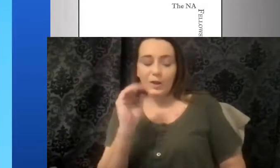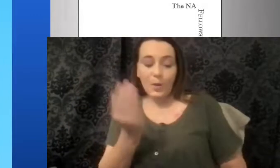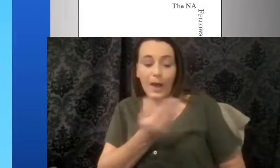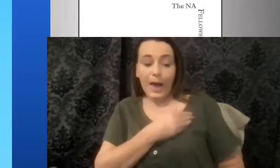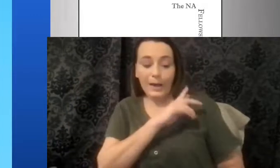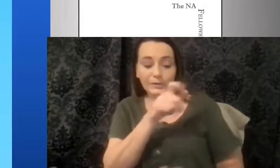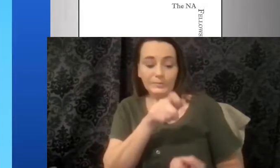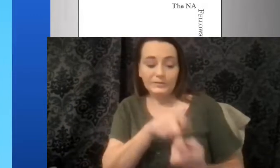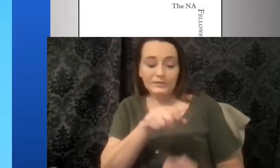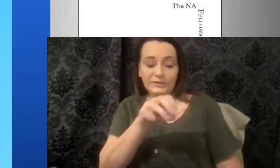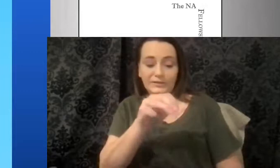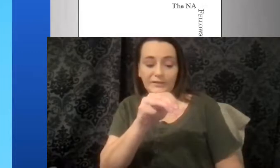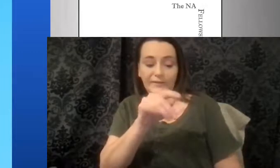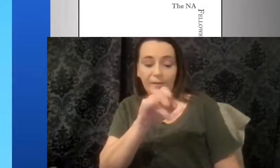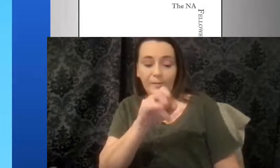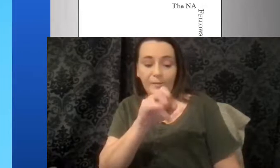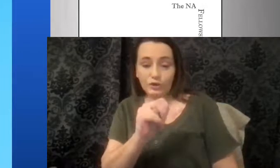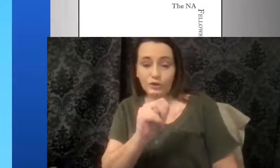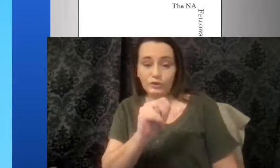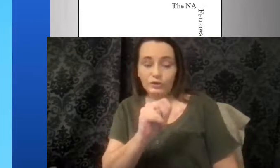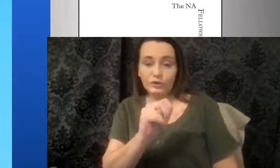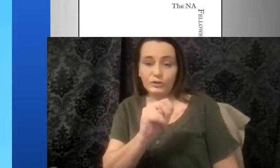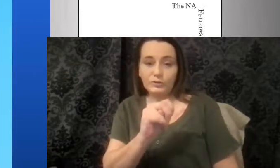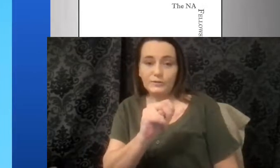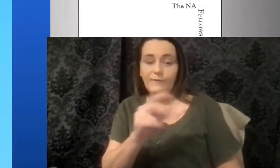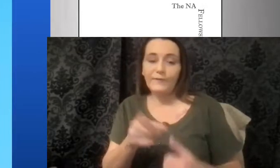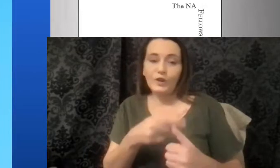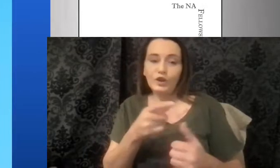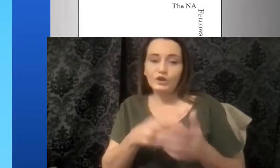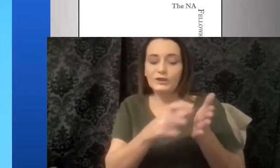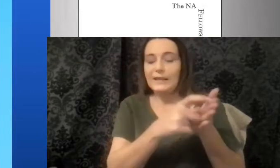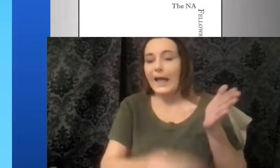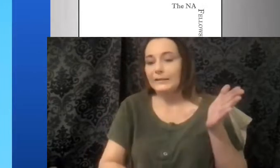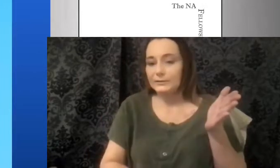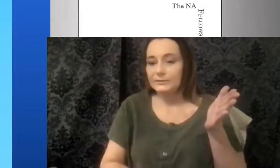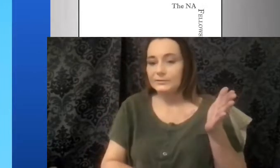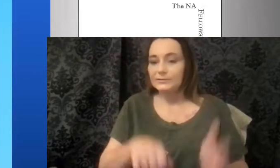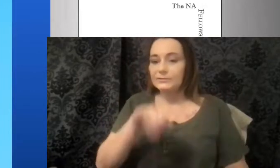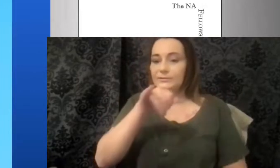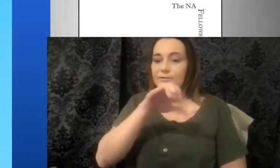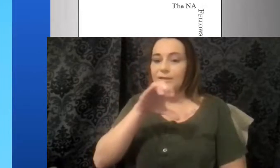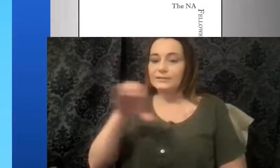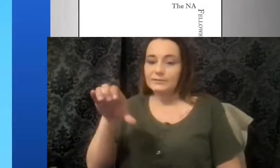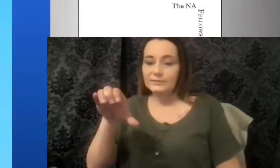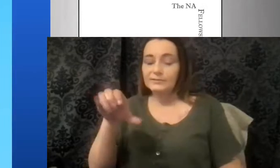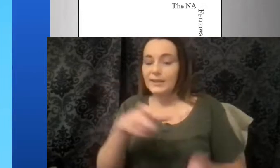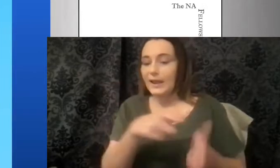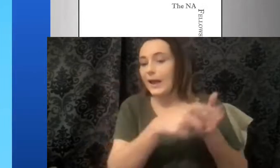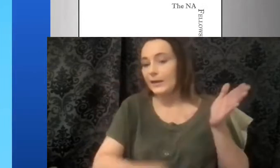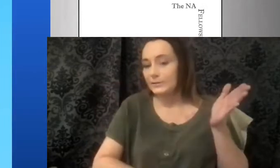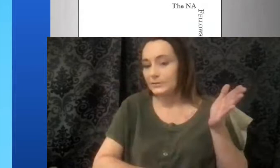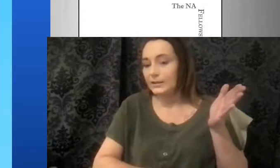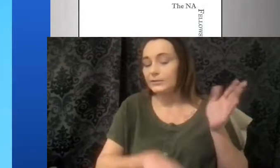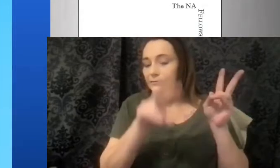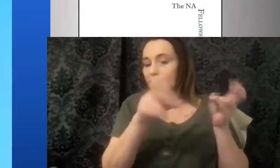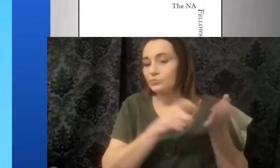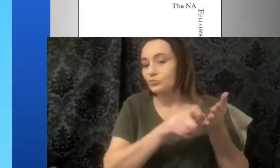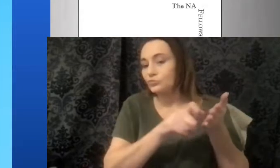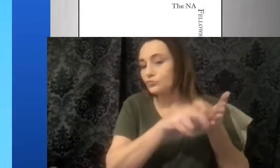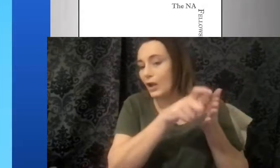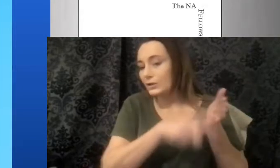motion. First of all, there's an essay. So in the ICC, there is an essay on it where we try